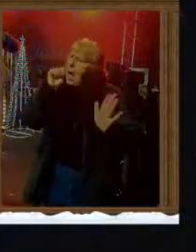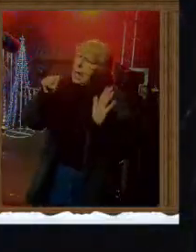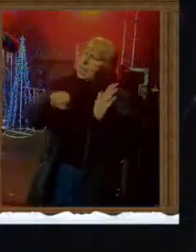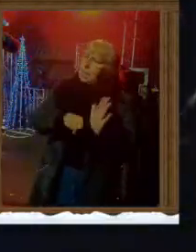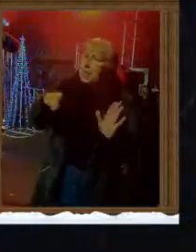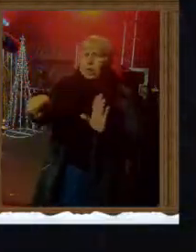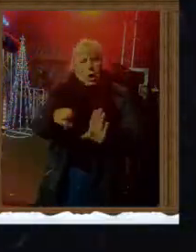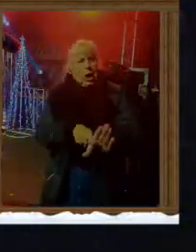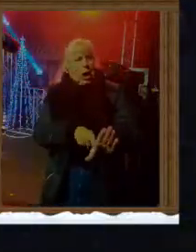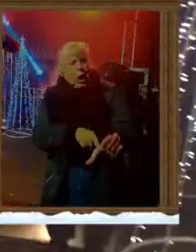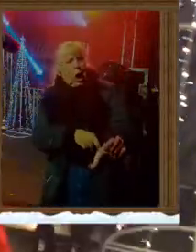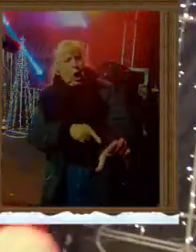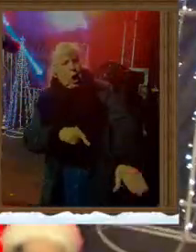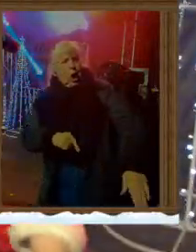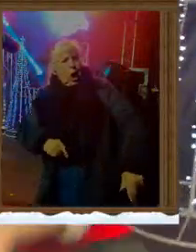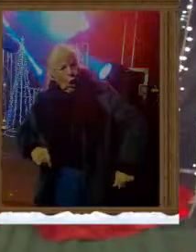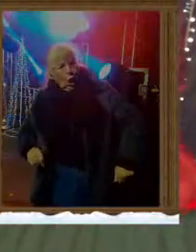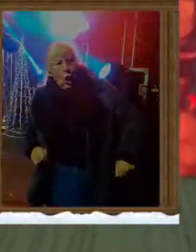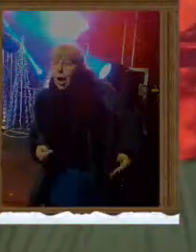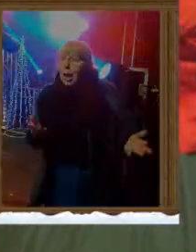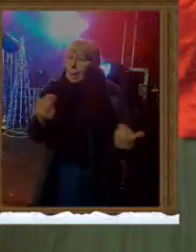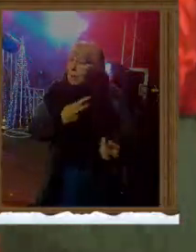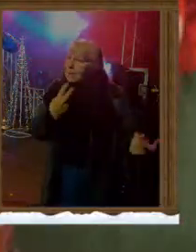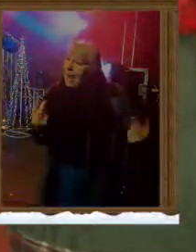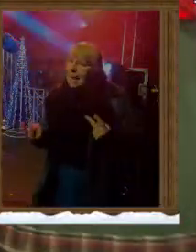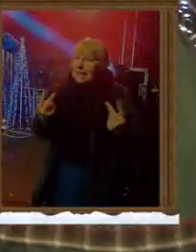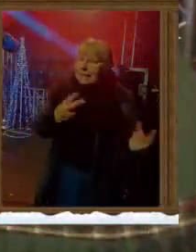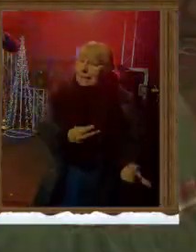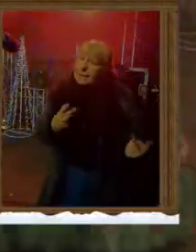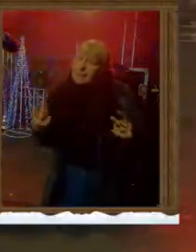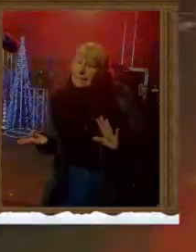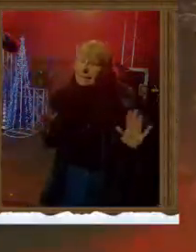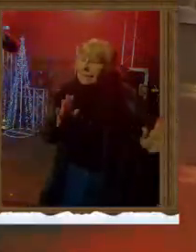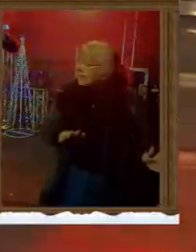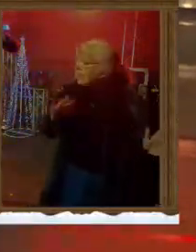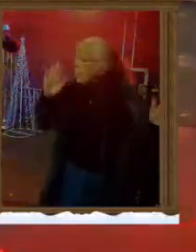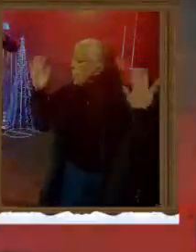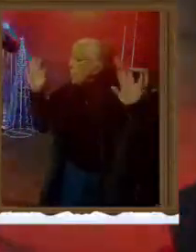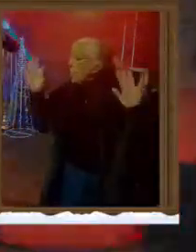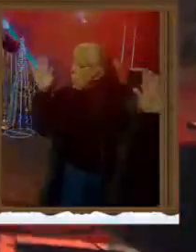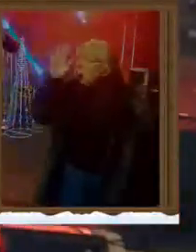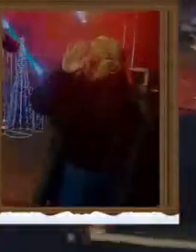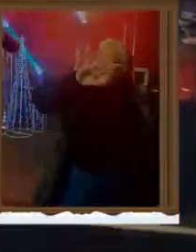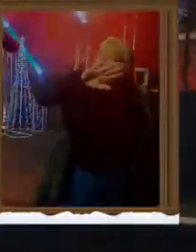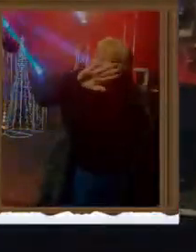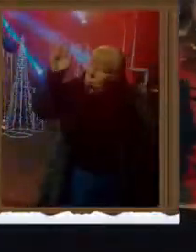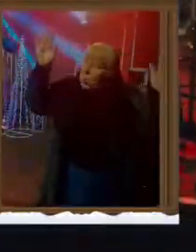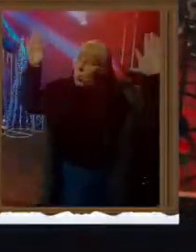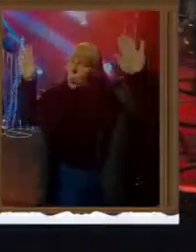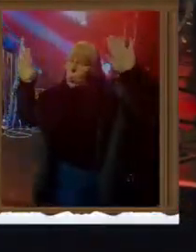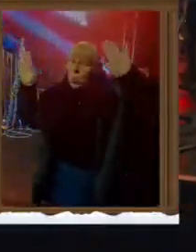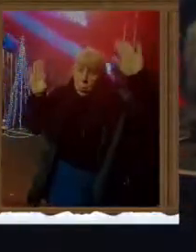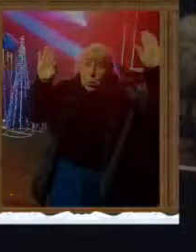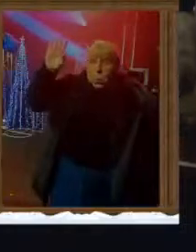Christmas this year. Come on, stand together, put your arms in the air, give them a good sway.